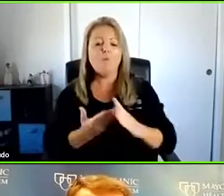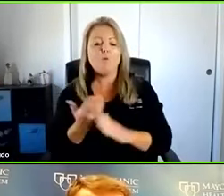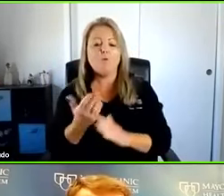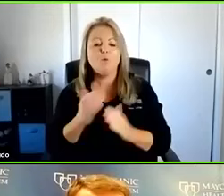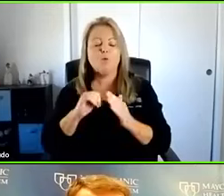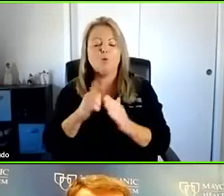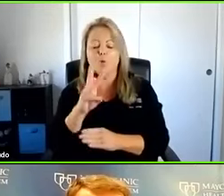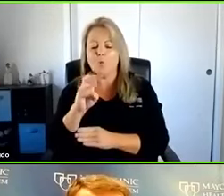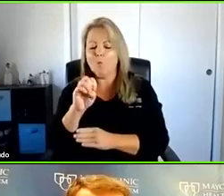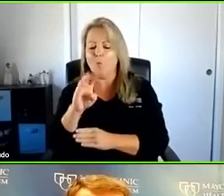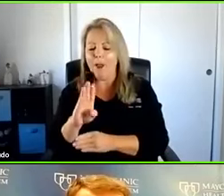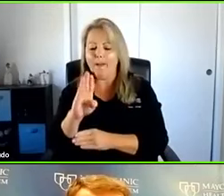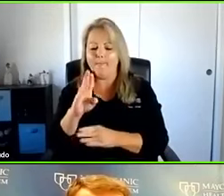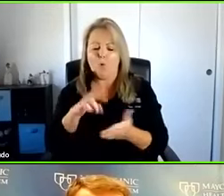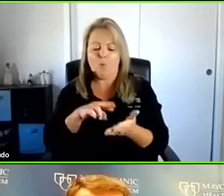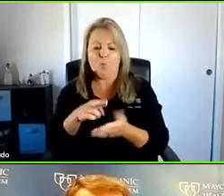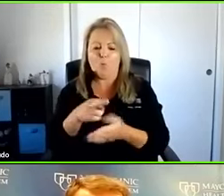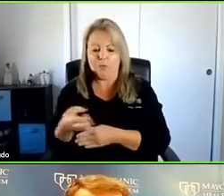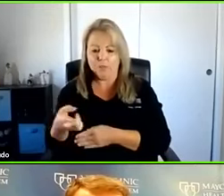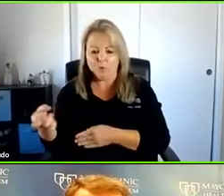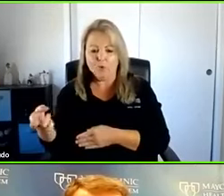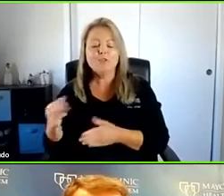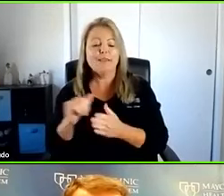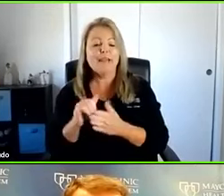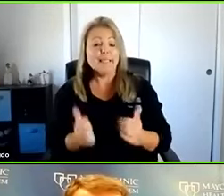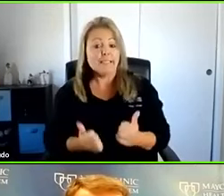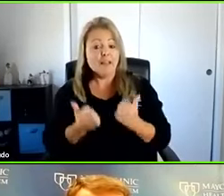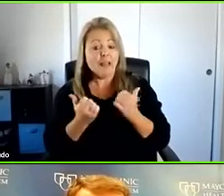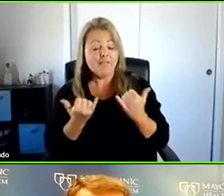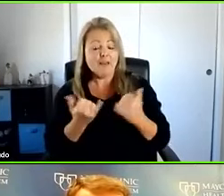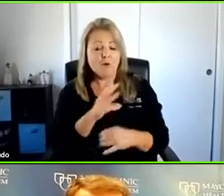which is live and available right now at